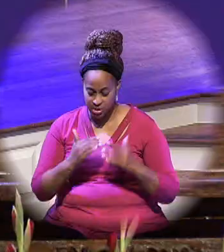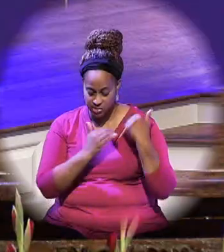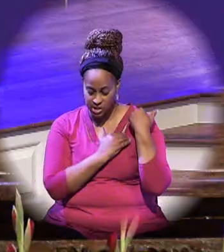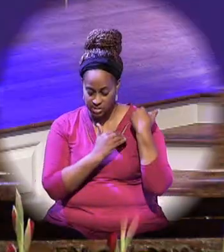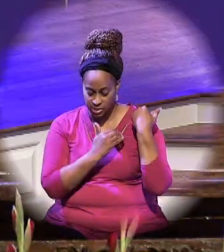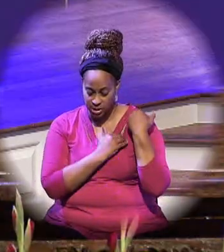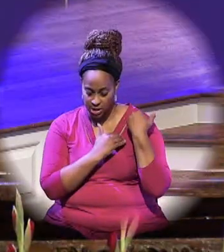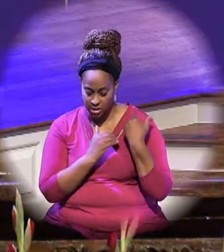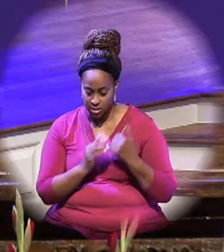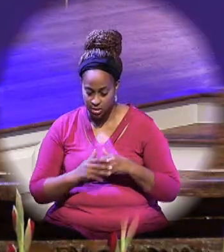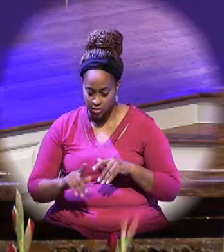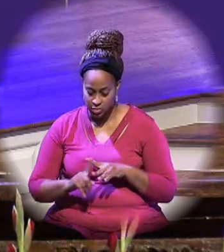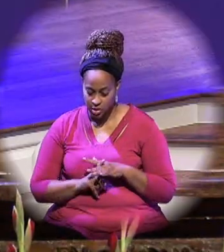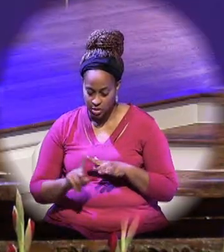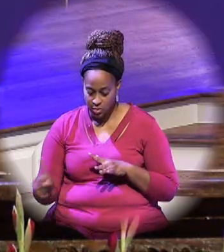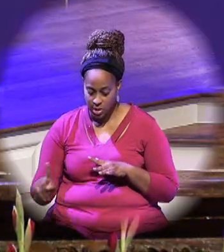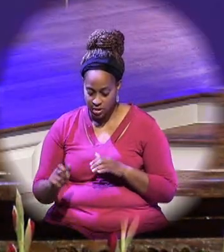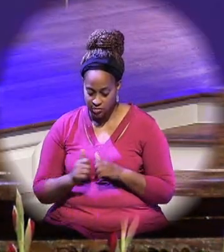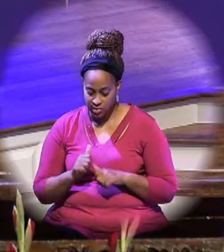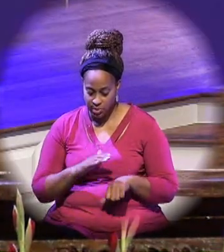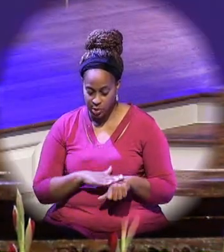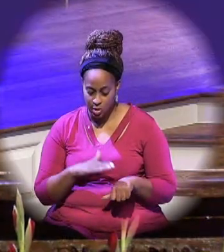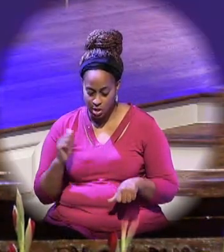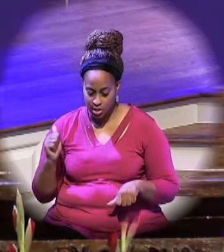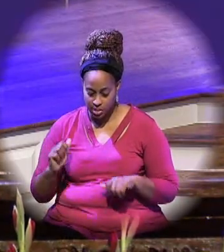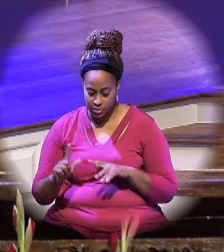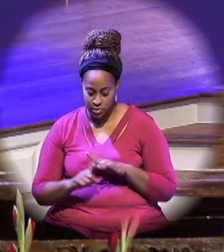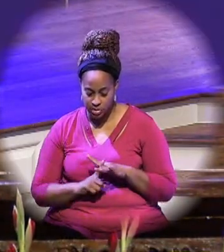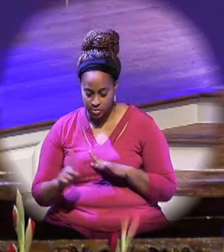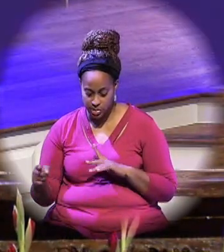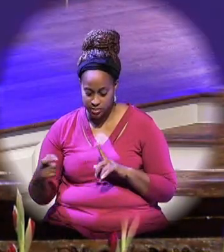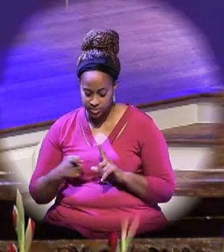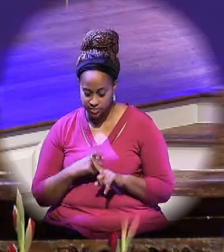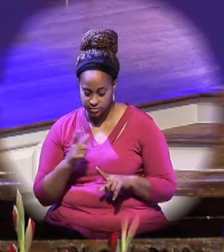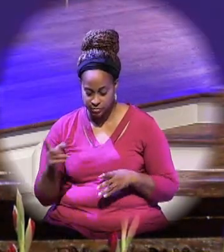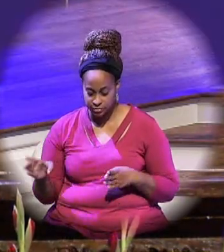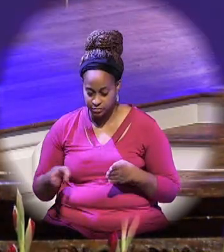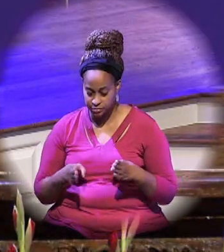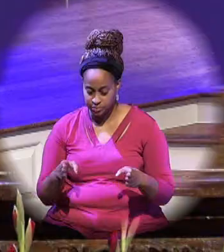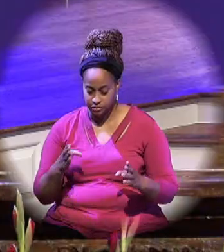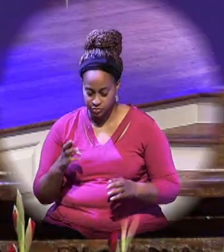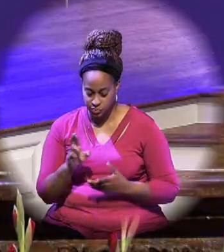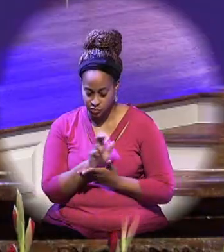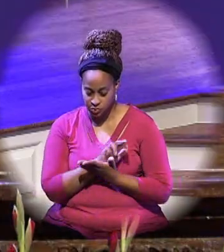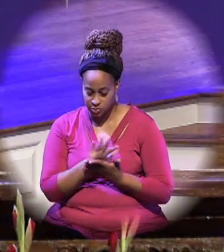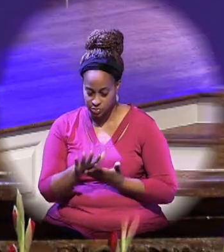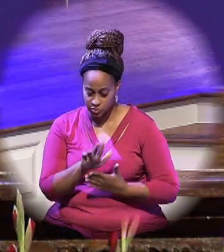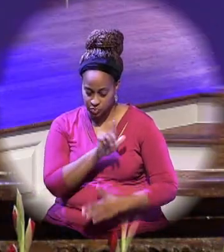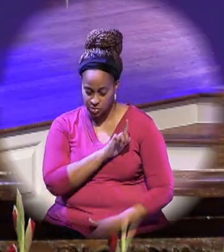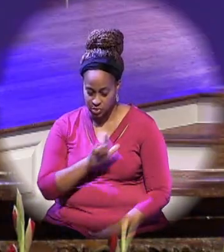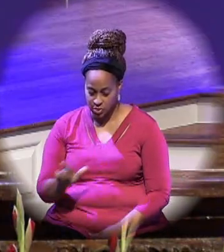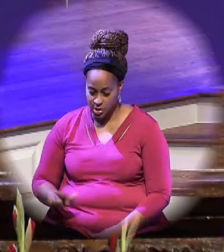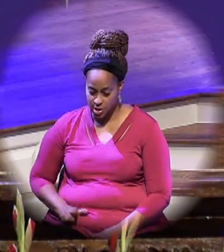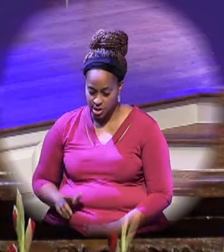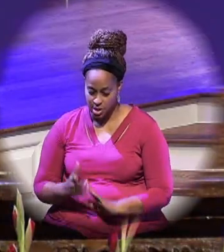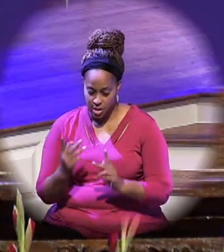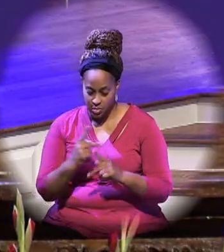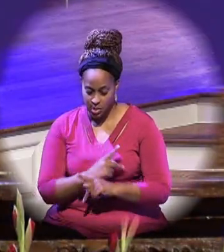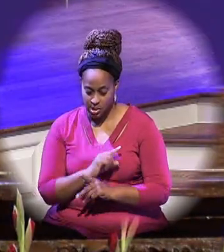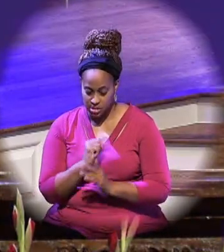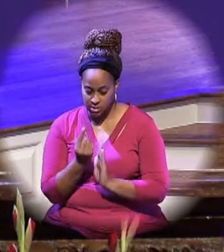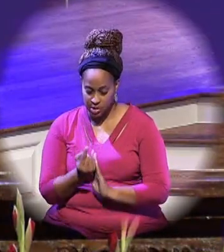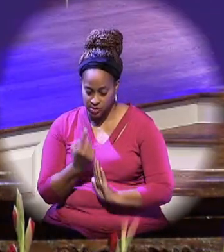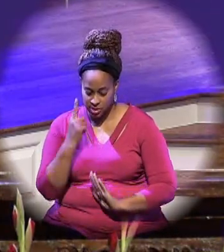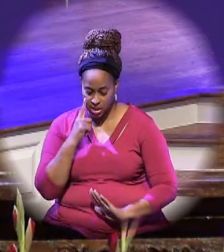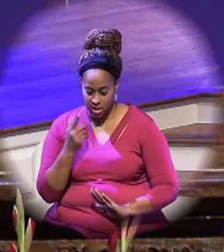responsibilities, to run away from calling, to run away really from paths of righteousness, because, Lord, in our worst moments, we think that there's